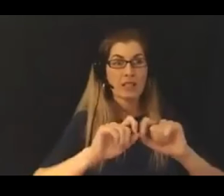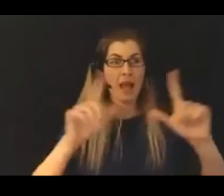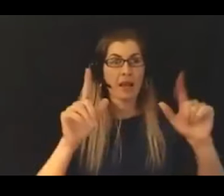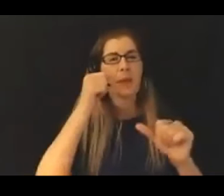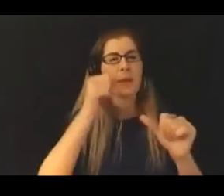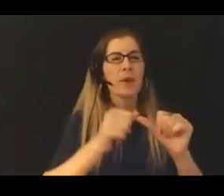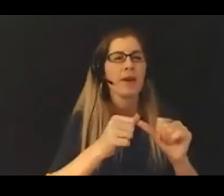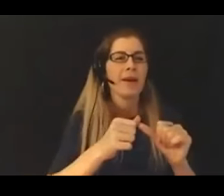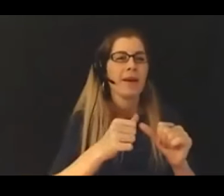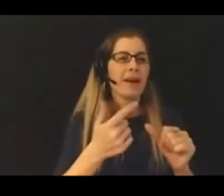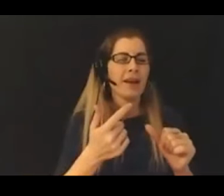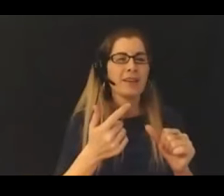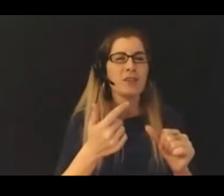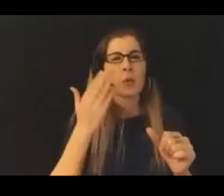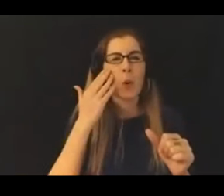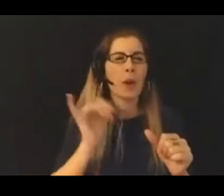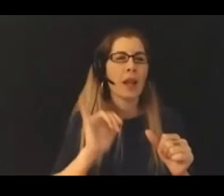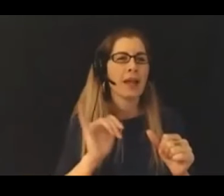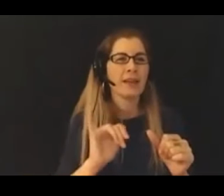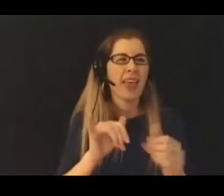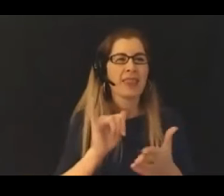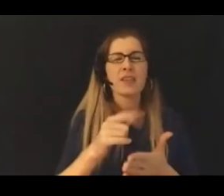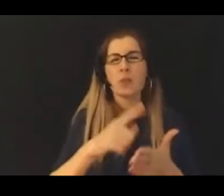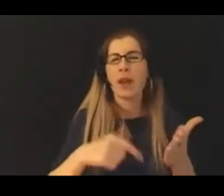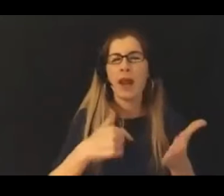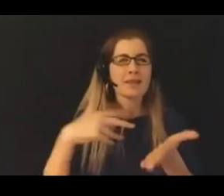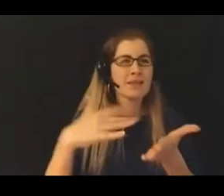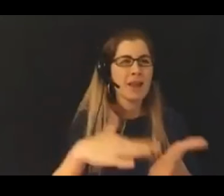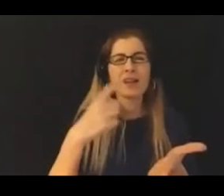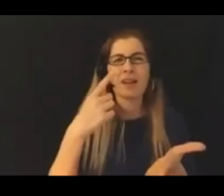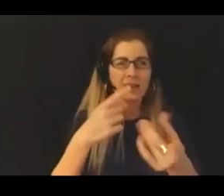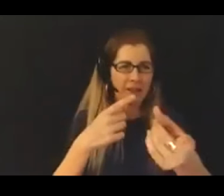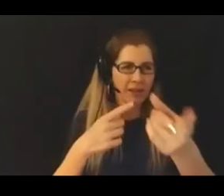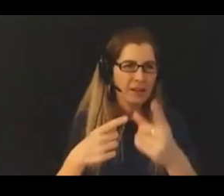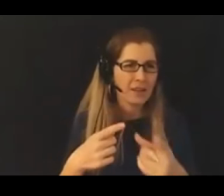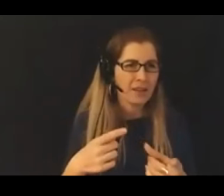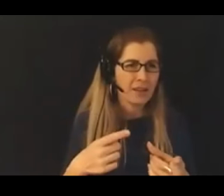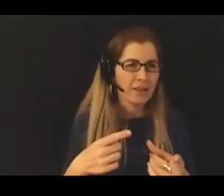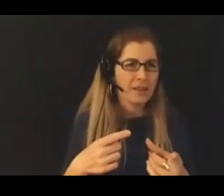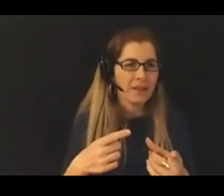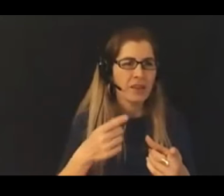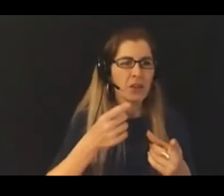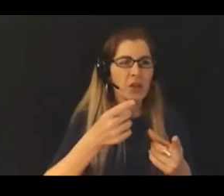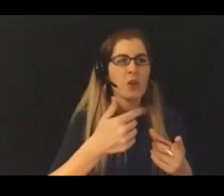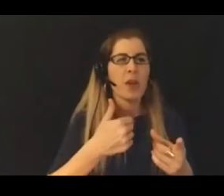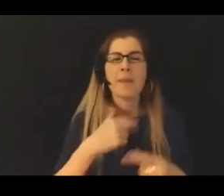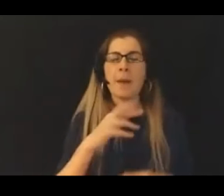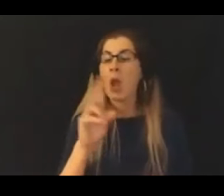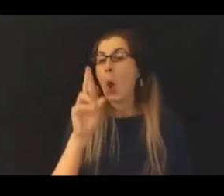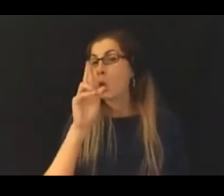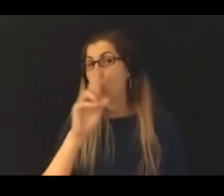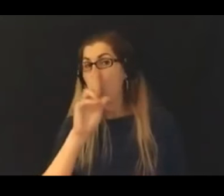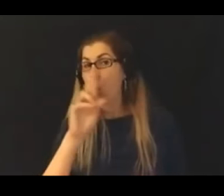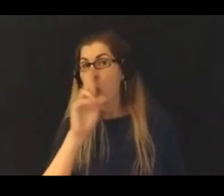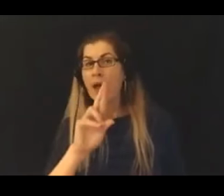wheel running in the rodent, and that is what I studied for my Ph.D. You get a rat or a mouse to run on a